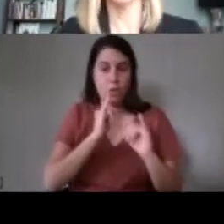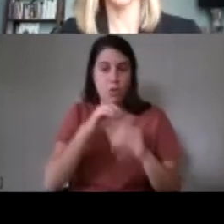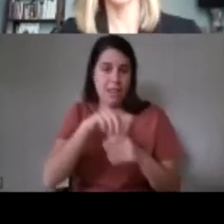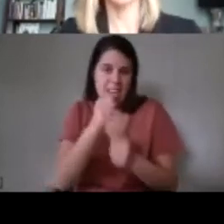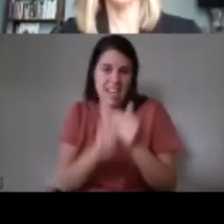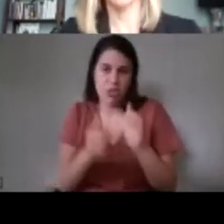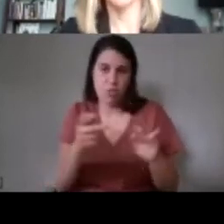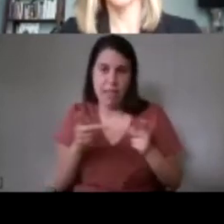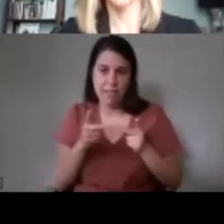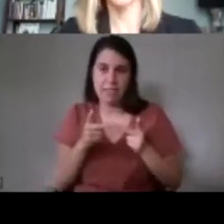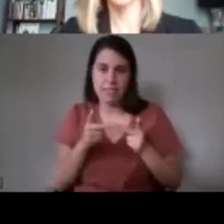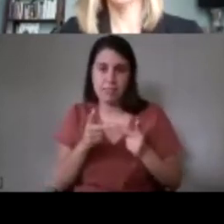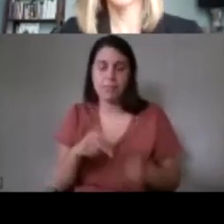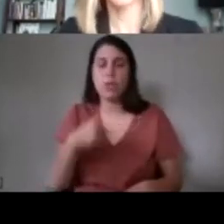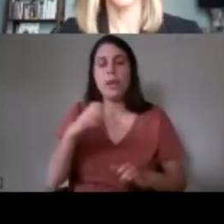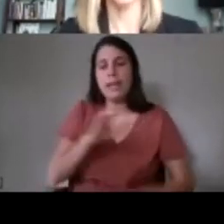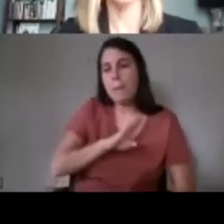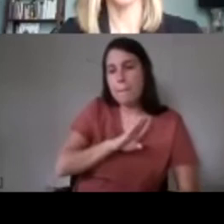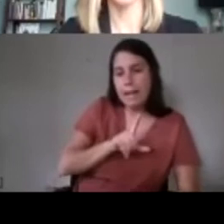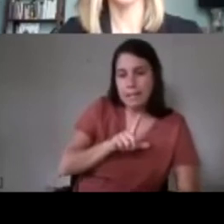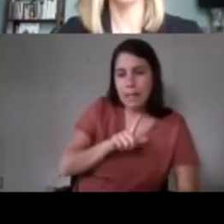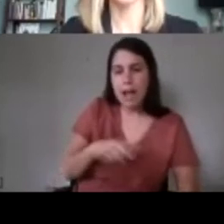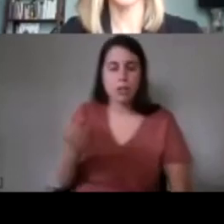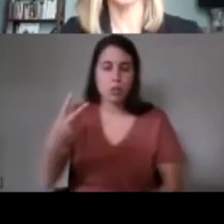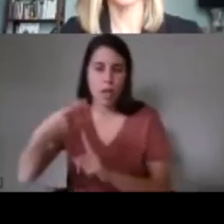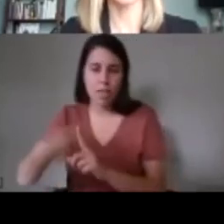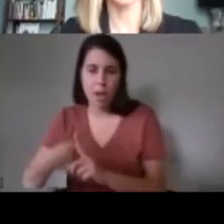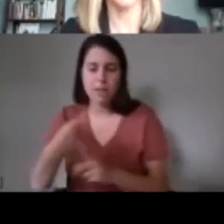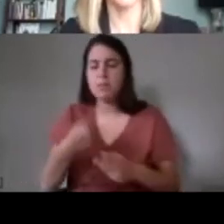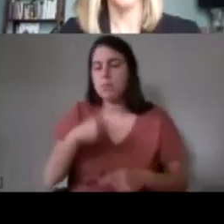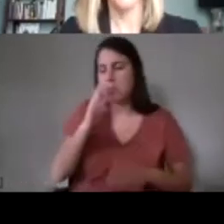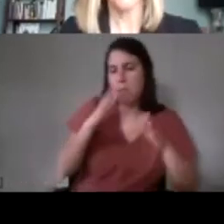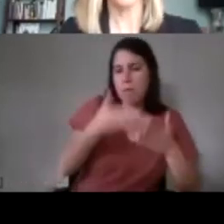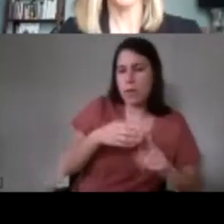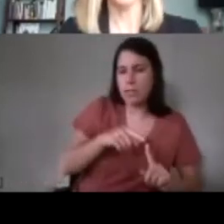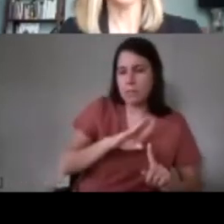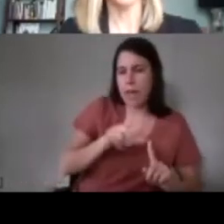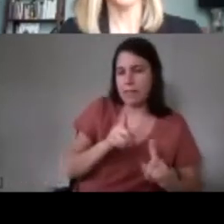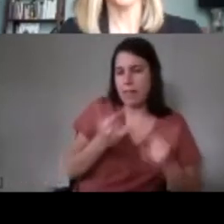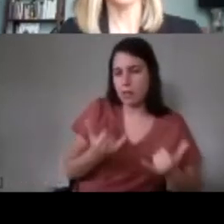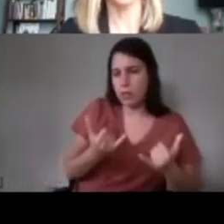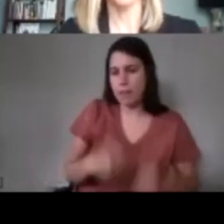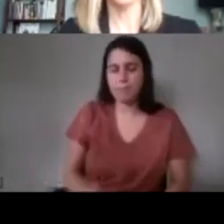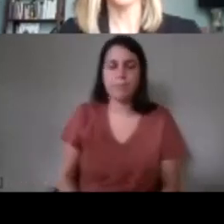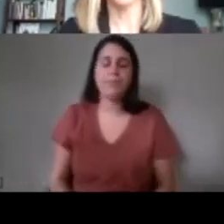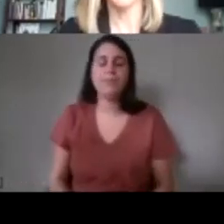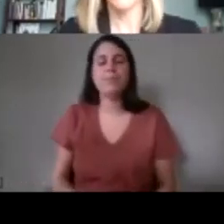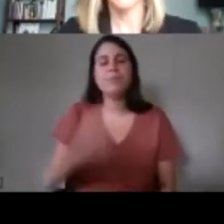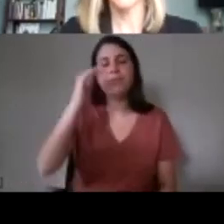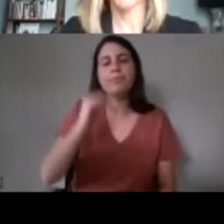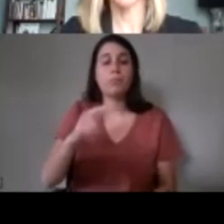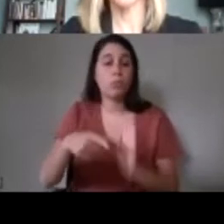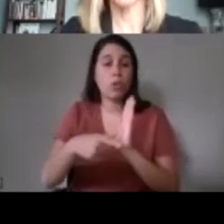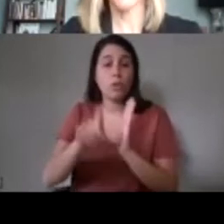baseline and 12-month interviews. I'm primarily going to focus on the baseline work today. We also conducted reviews of the